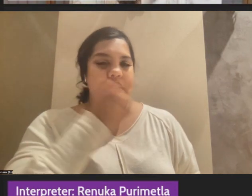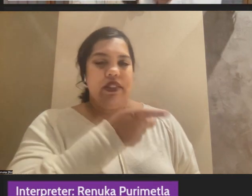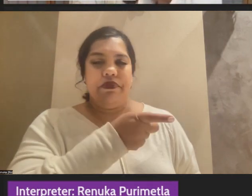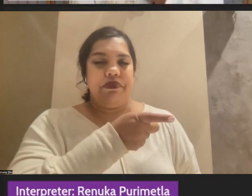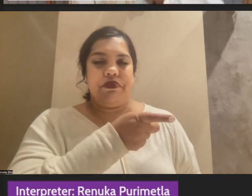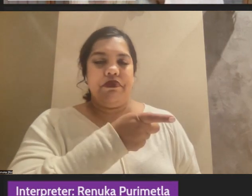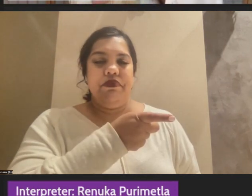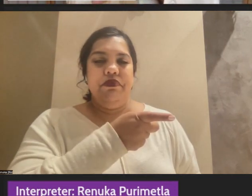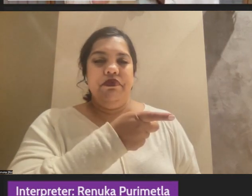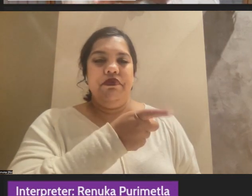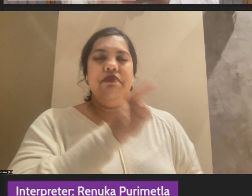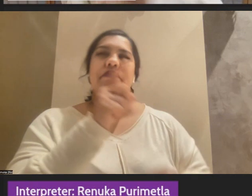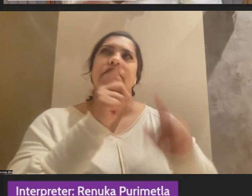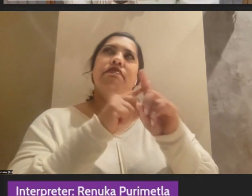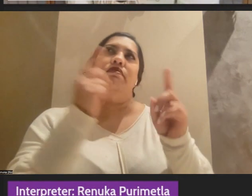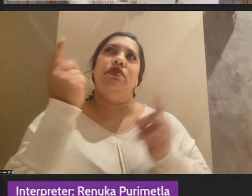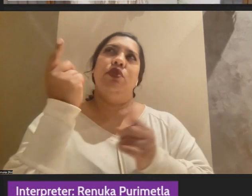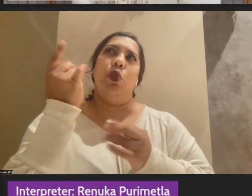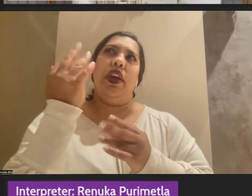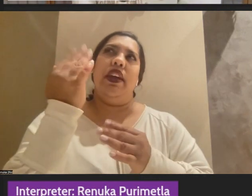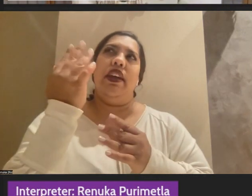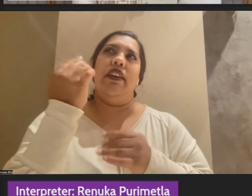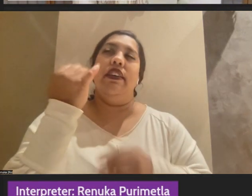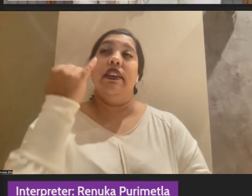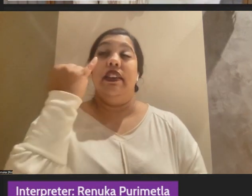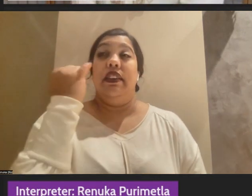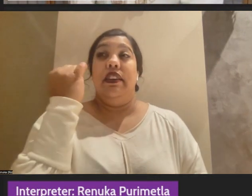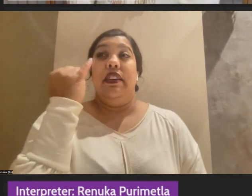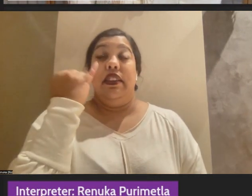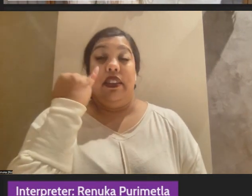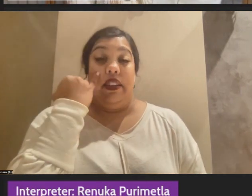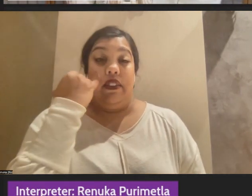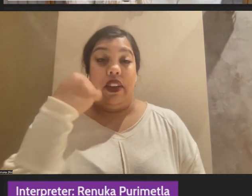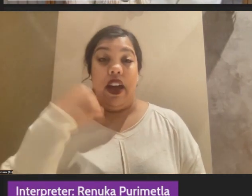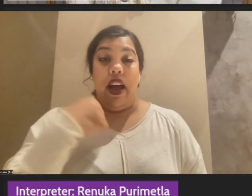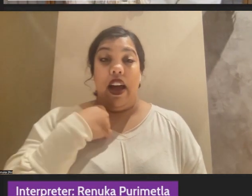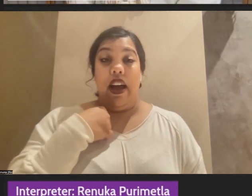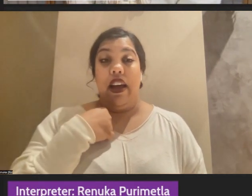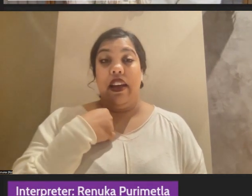Well, but wait a minute. So what if I happen to be one of the